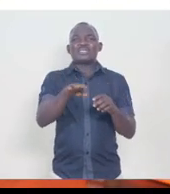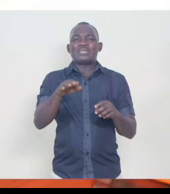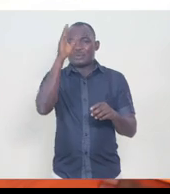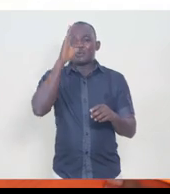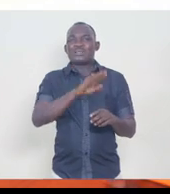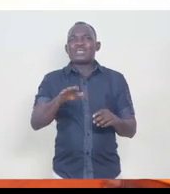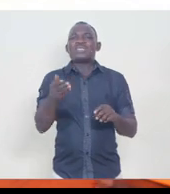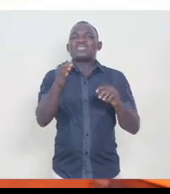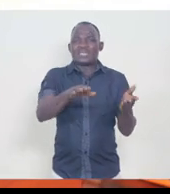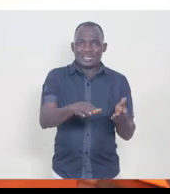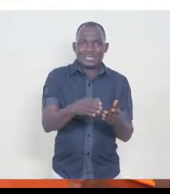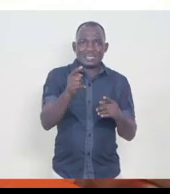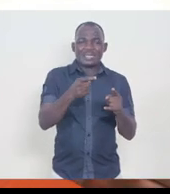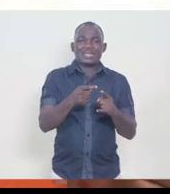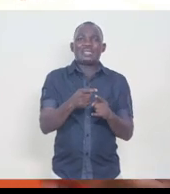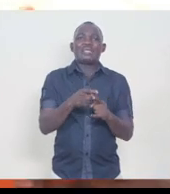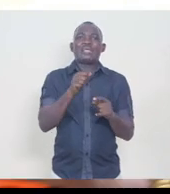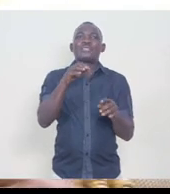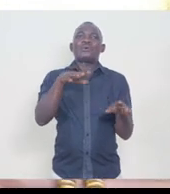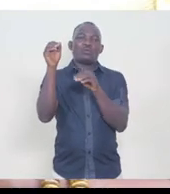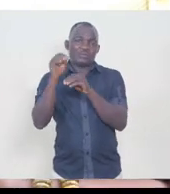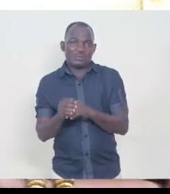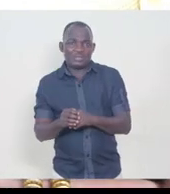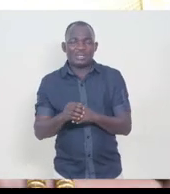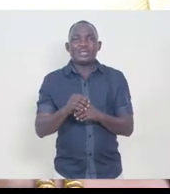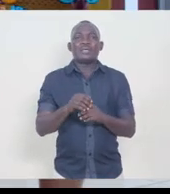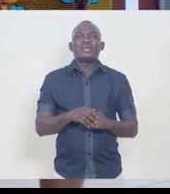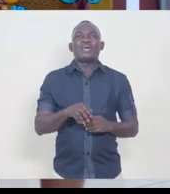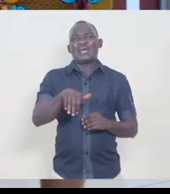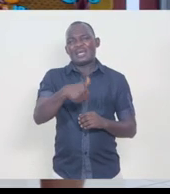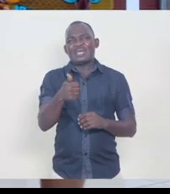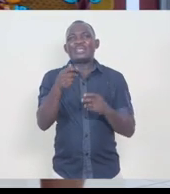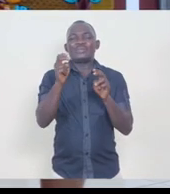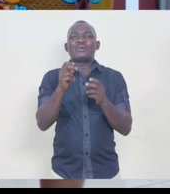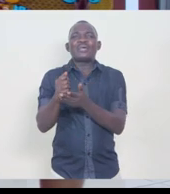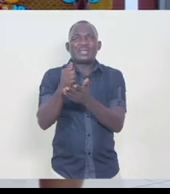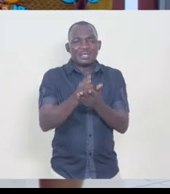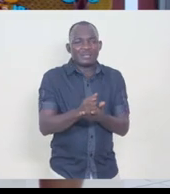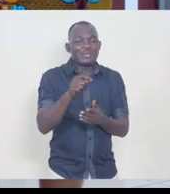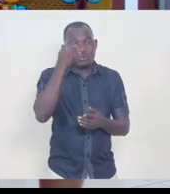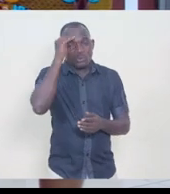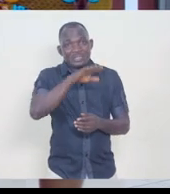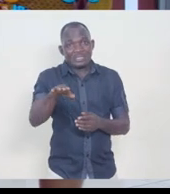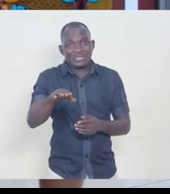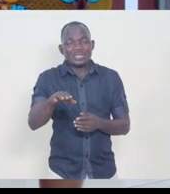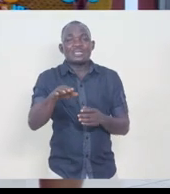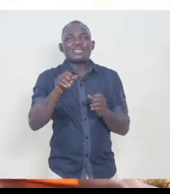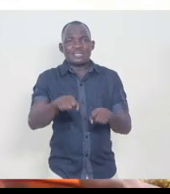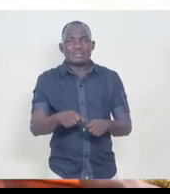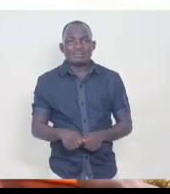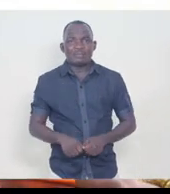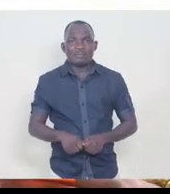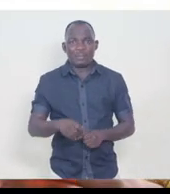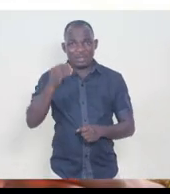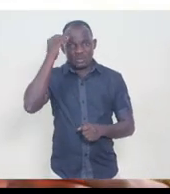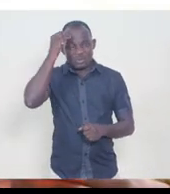children who died when their AC went off. In their words, let her help us let them know that children are from God. You